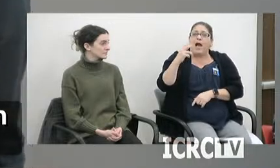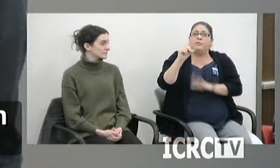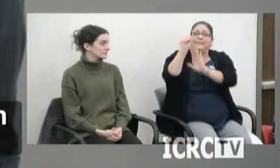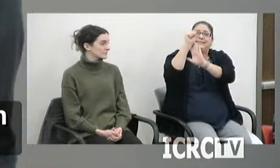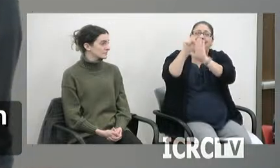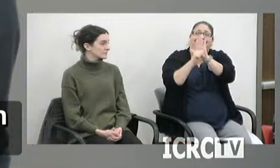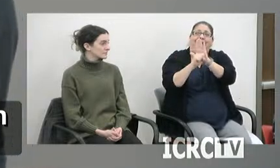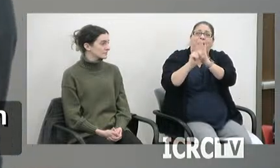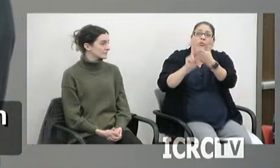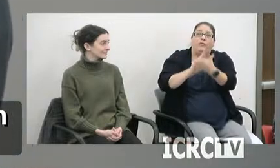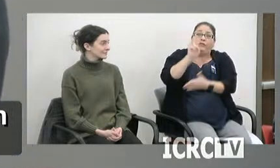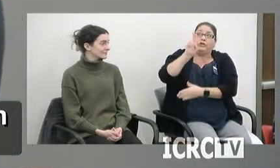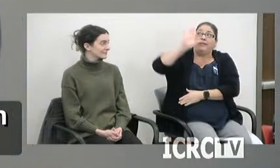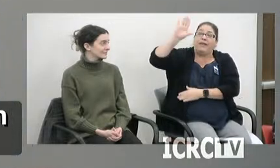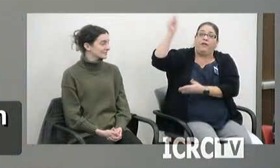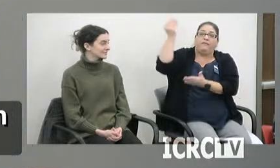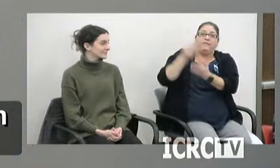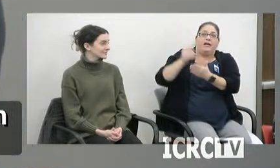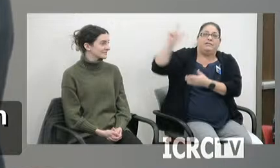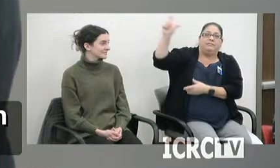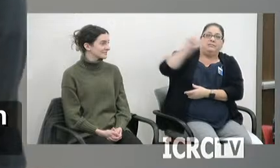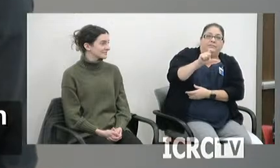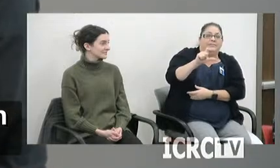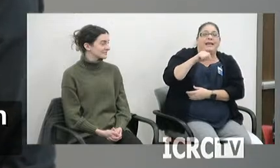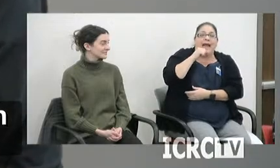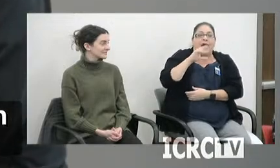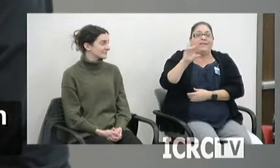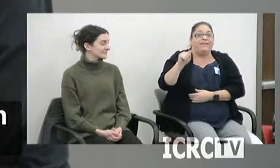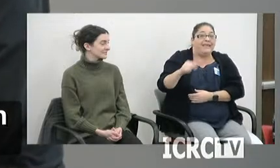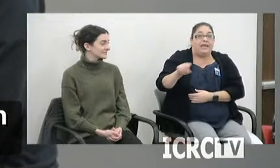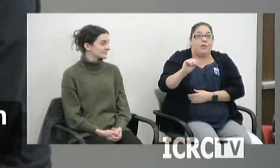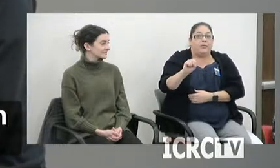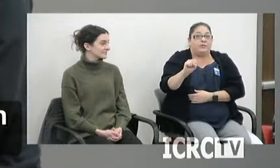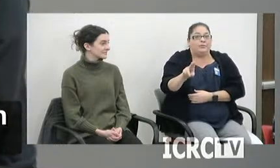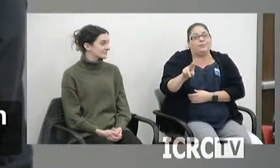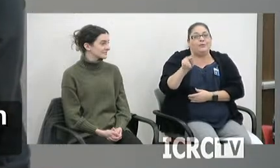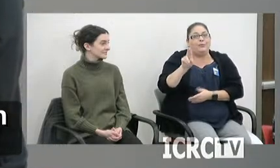Ohio State University, but Ohio State funding.